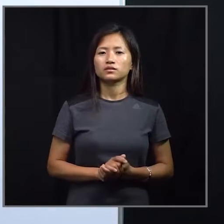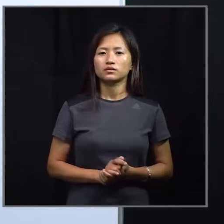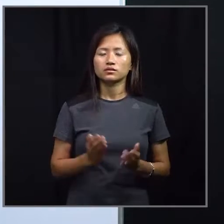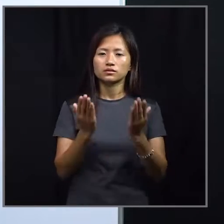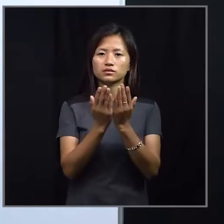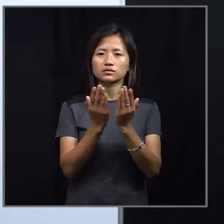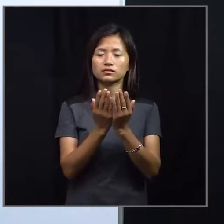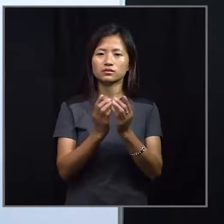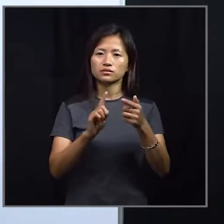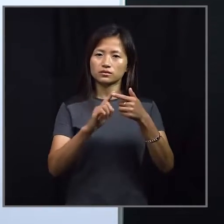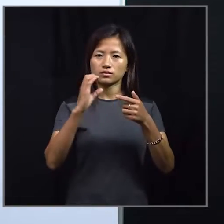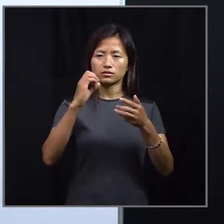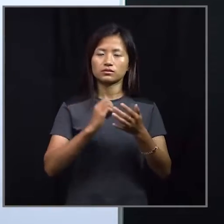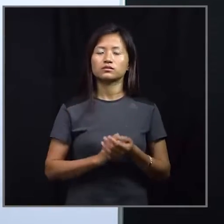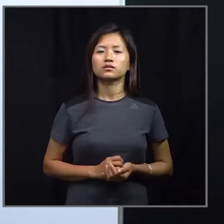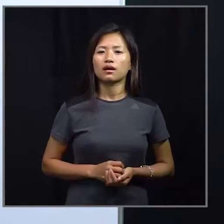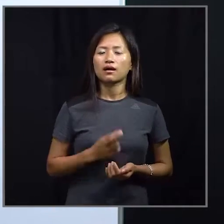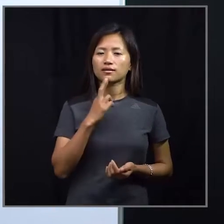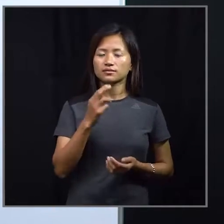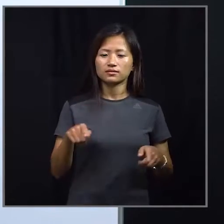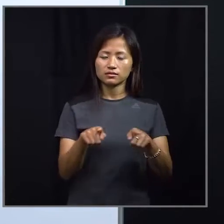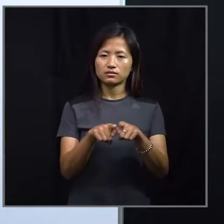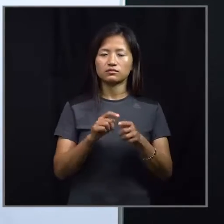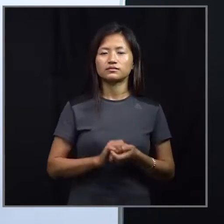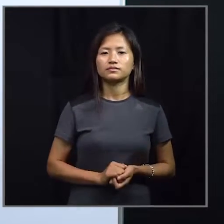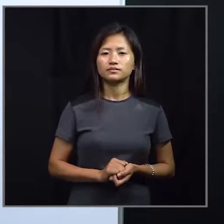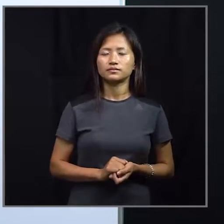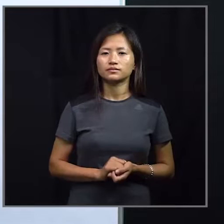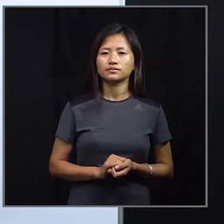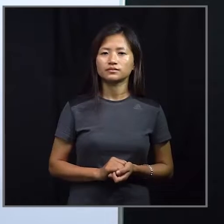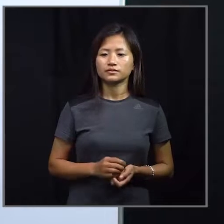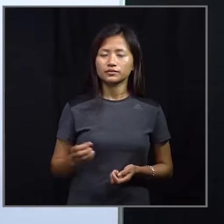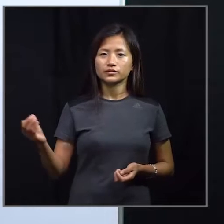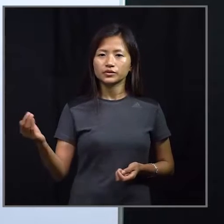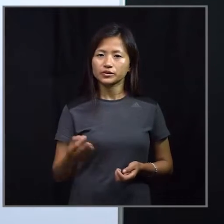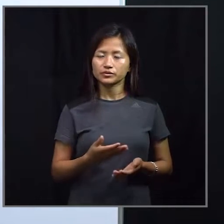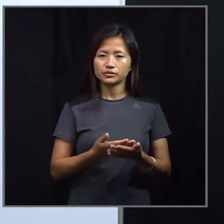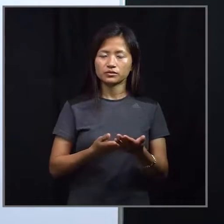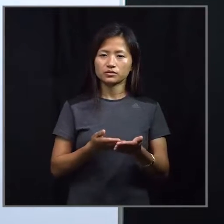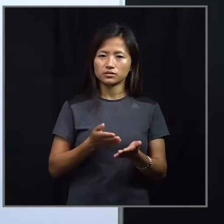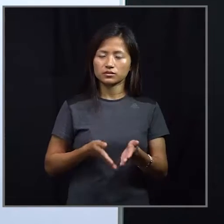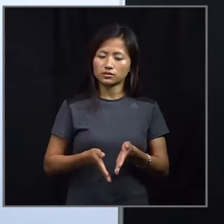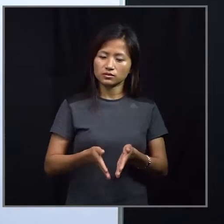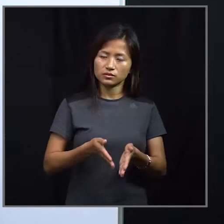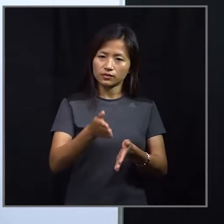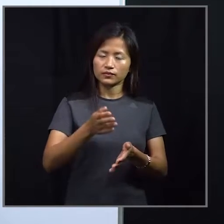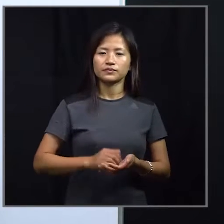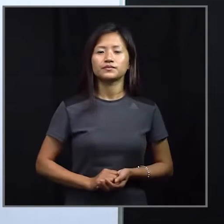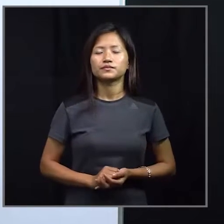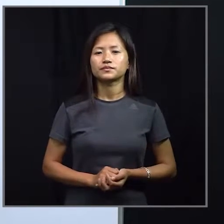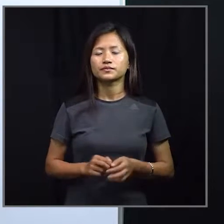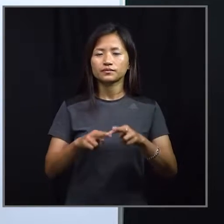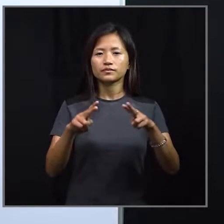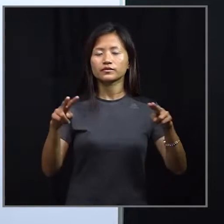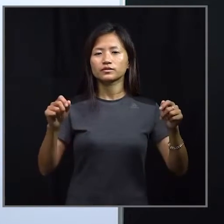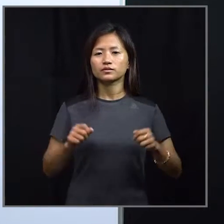study the economy as they are. No value judgment is met. They remain neutral. That's the point. Then we have the